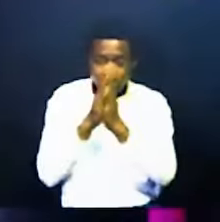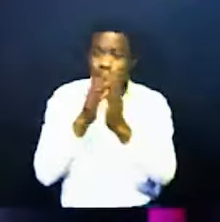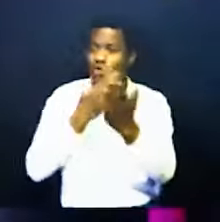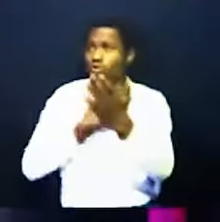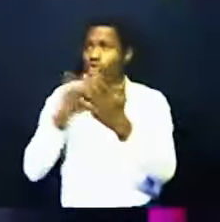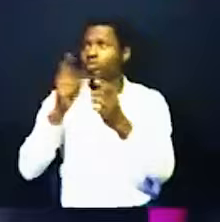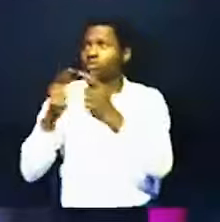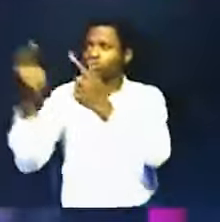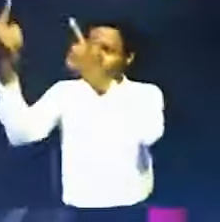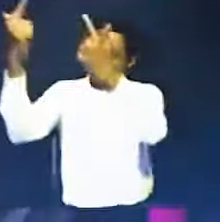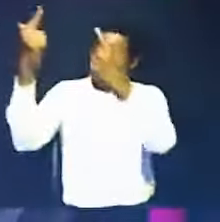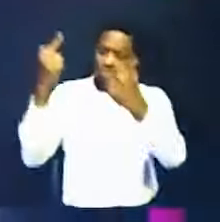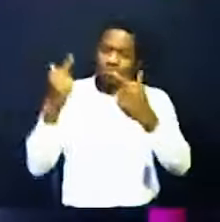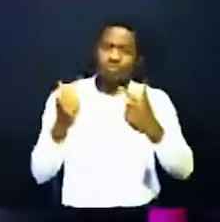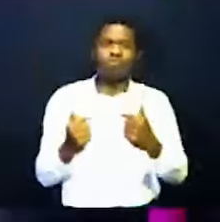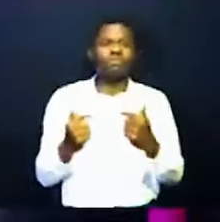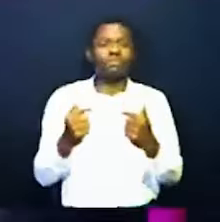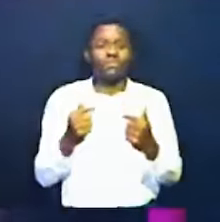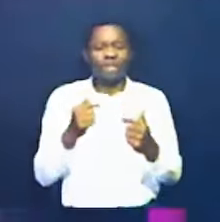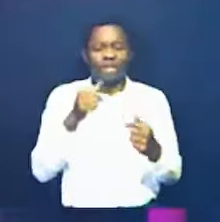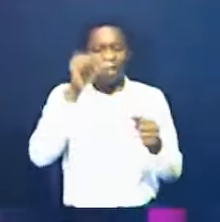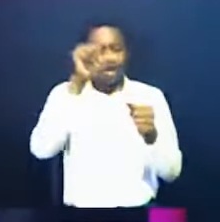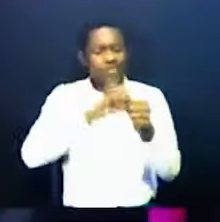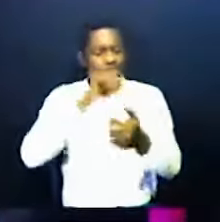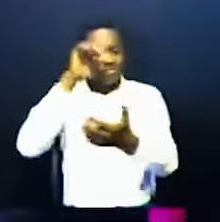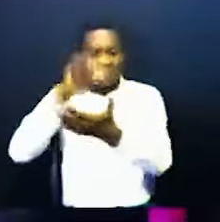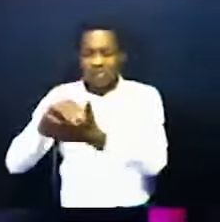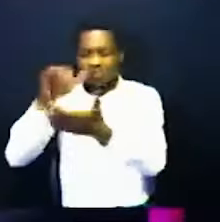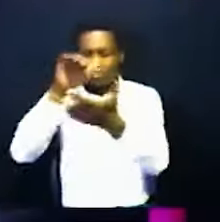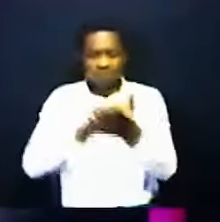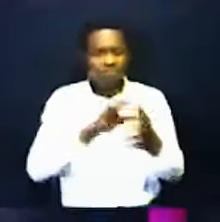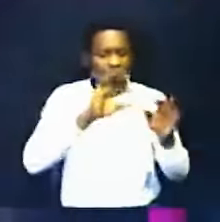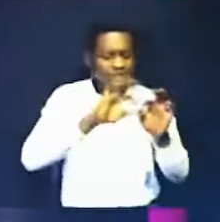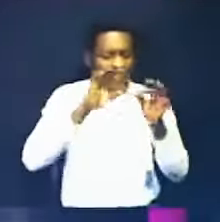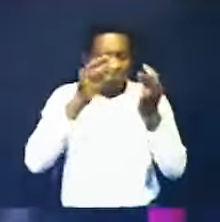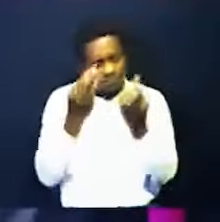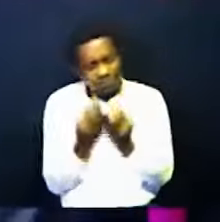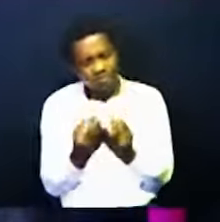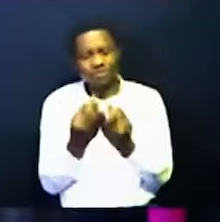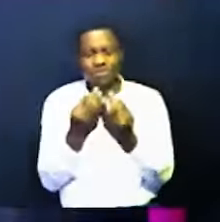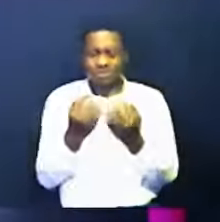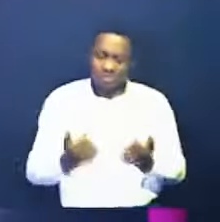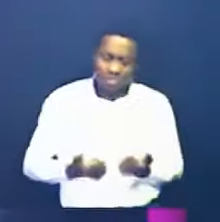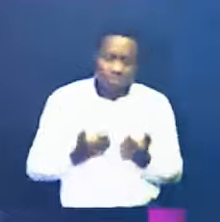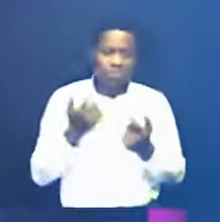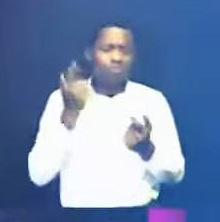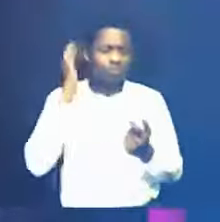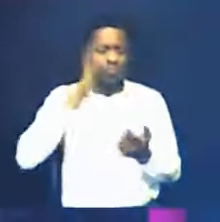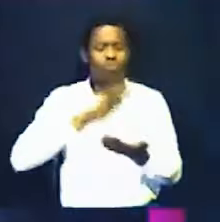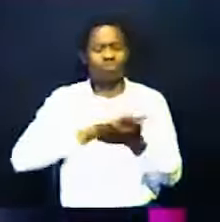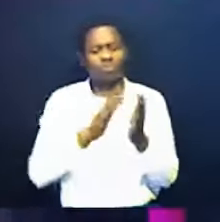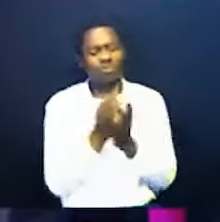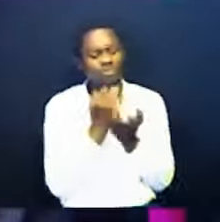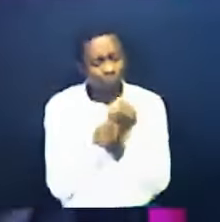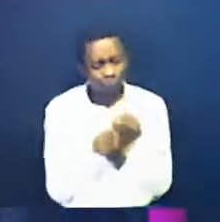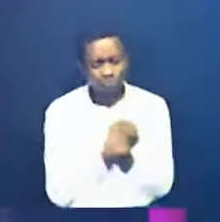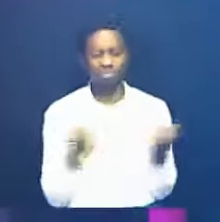come down and the marriage and family life will be saved.